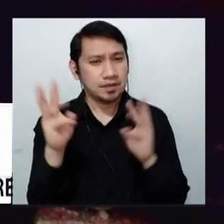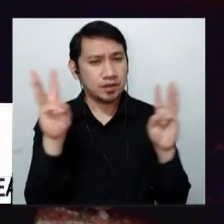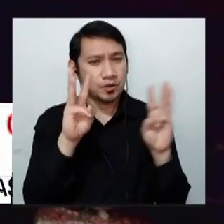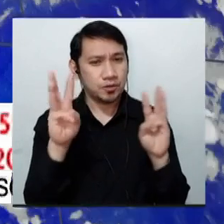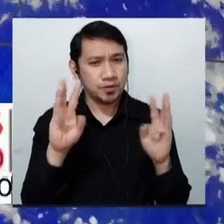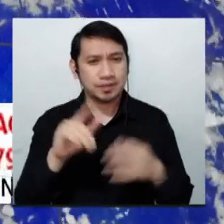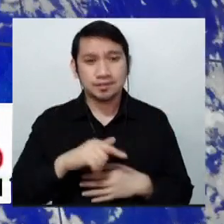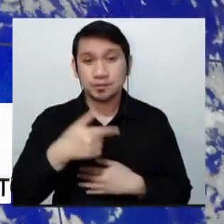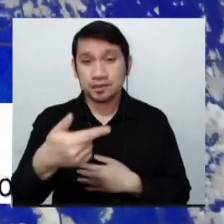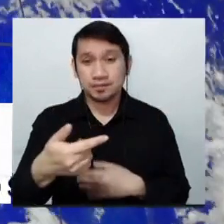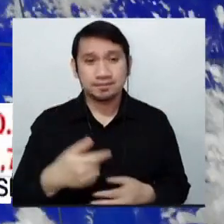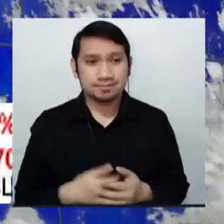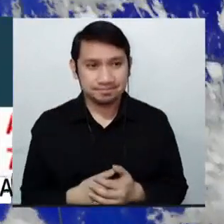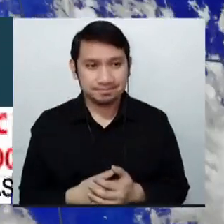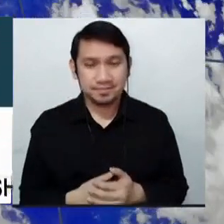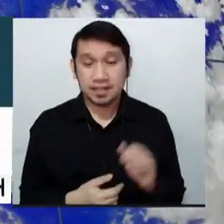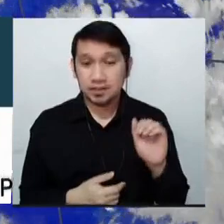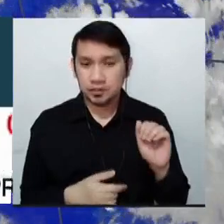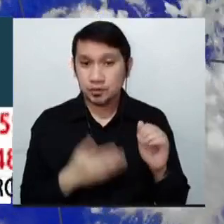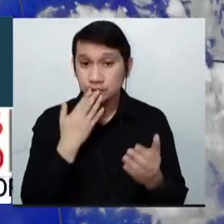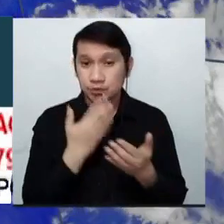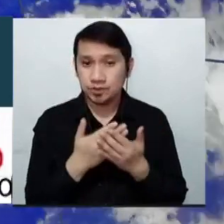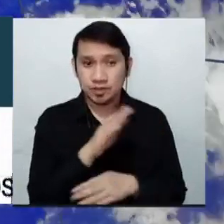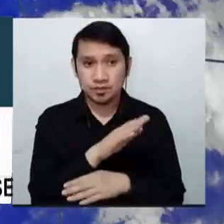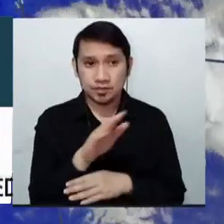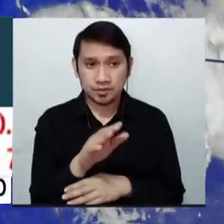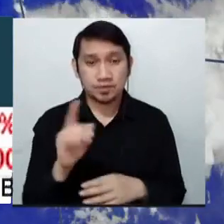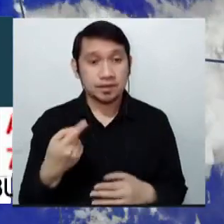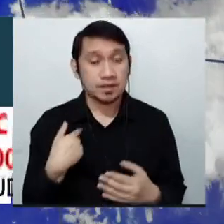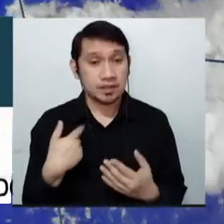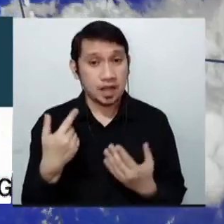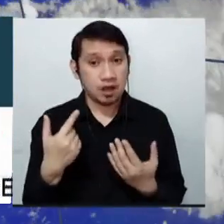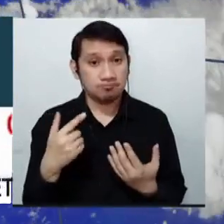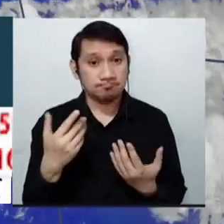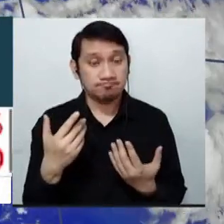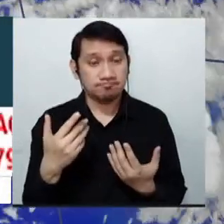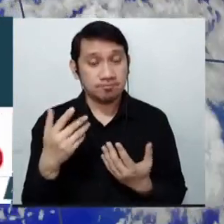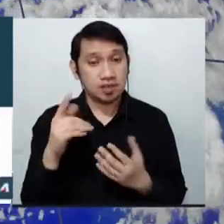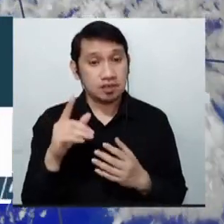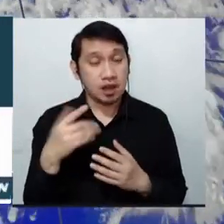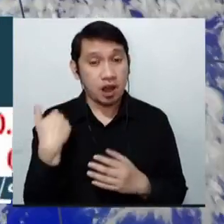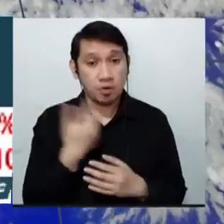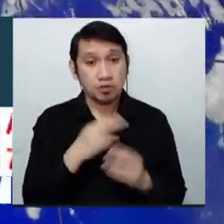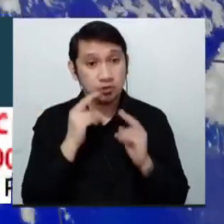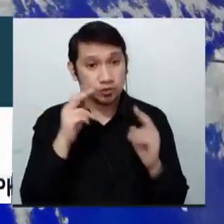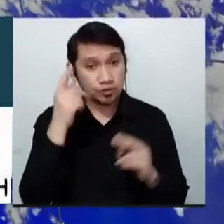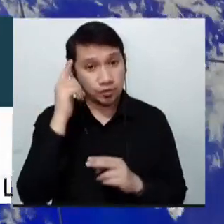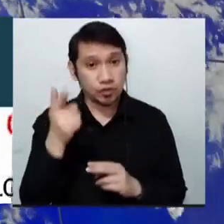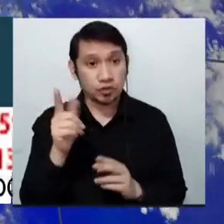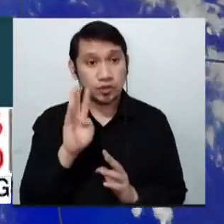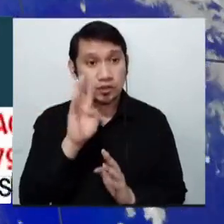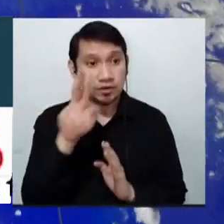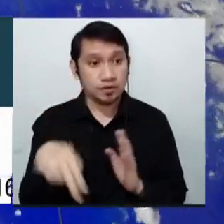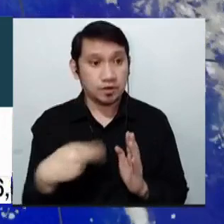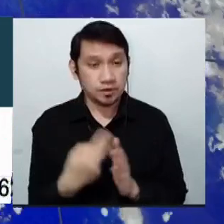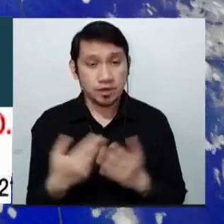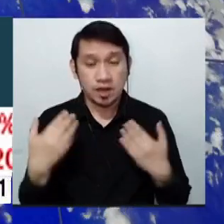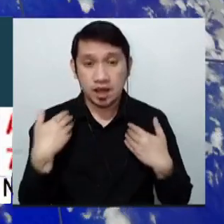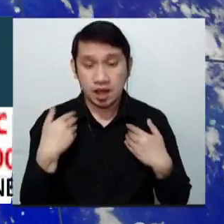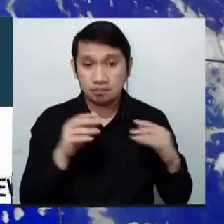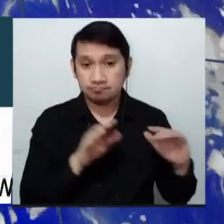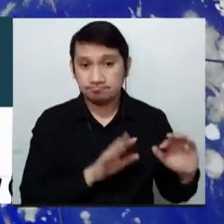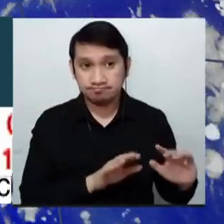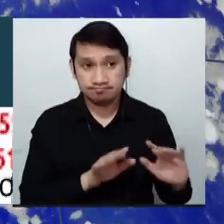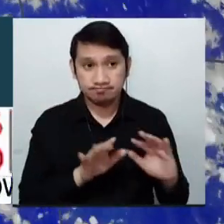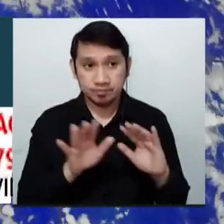ahead. Yes, Ms. Carmina, good afternoon. And this is our forecast for the next 24 hours. The monsoon trough is now affecting the western section